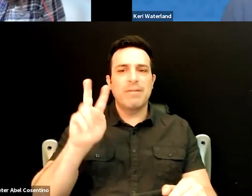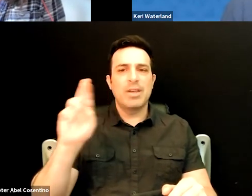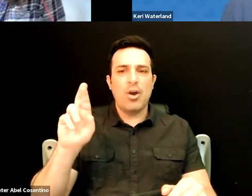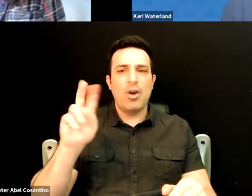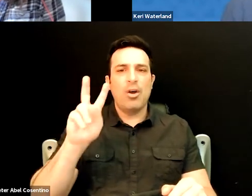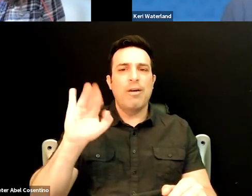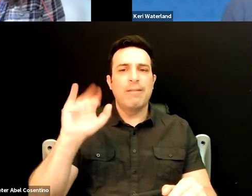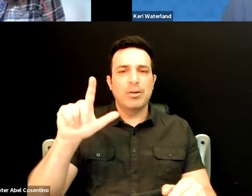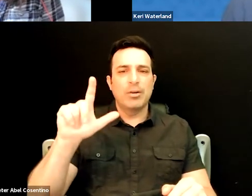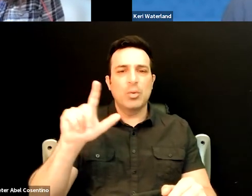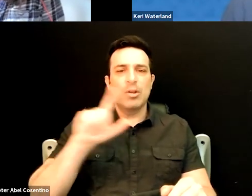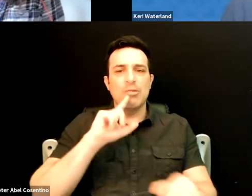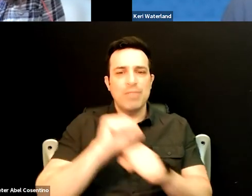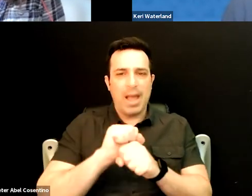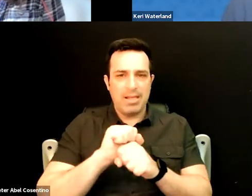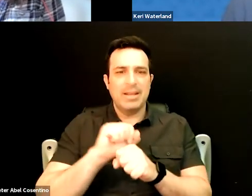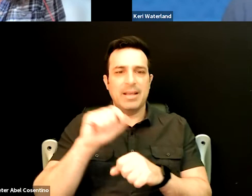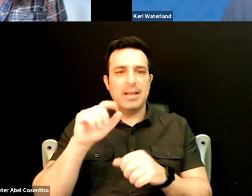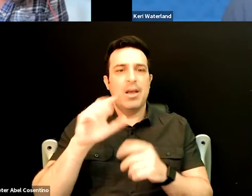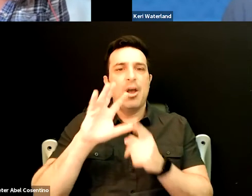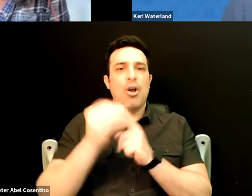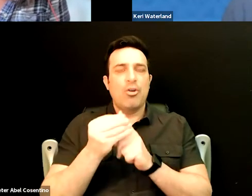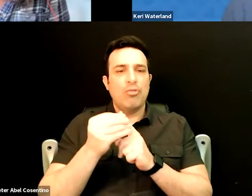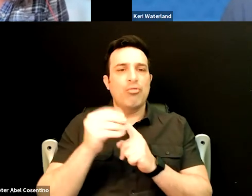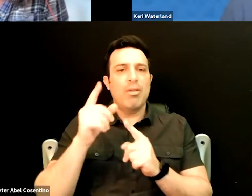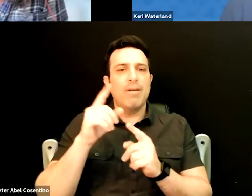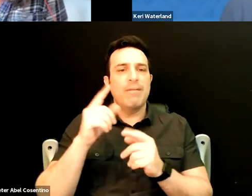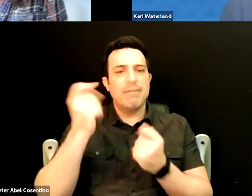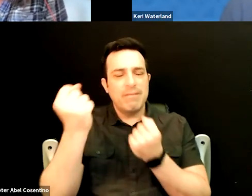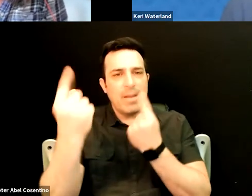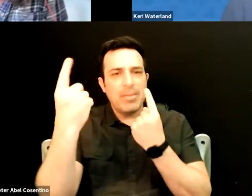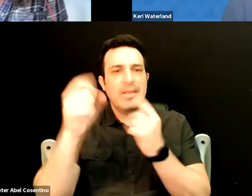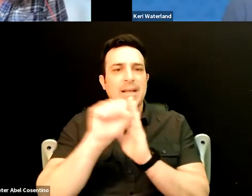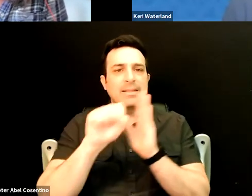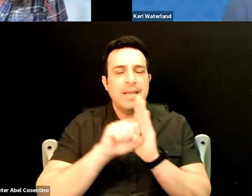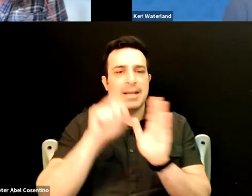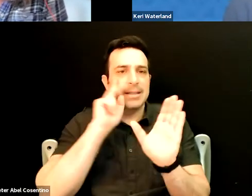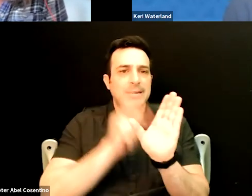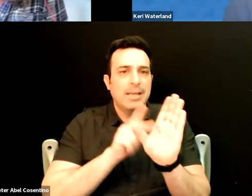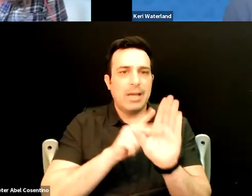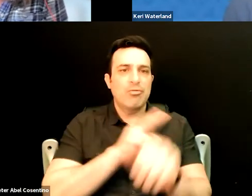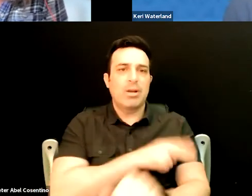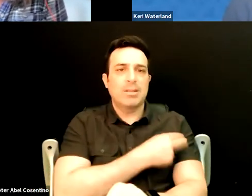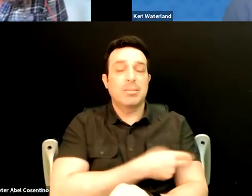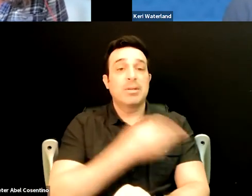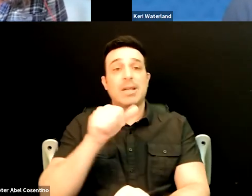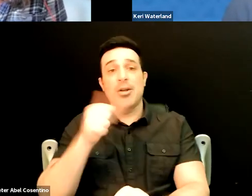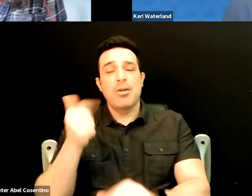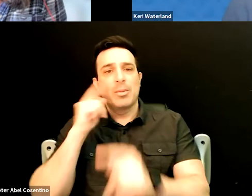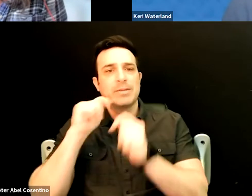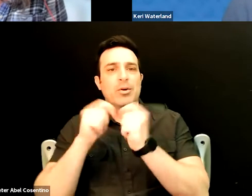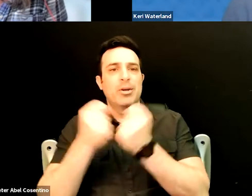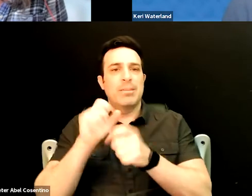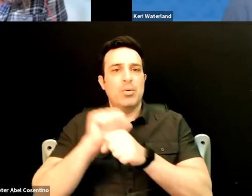build a culture of empathy at the state psychiatric hospitals. And the other was for a team that worked on the system